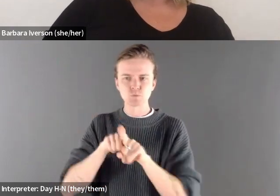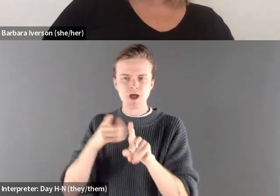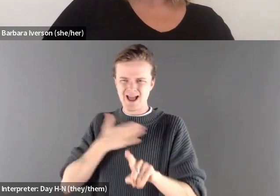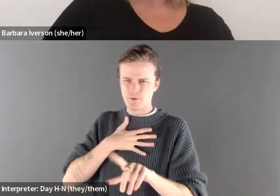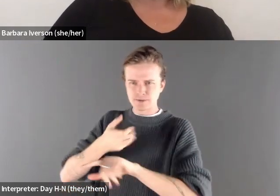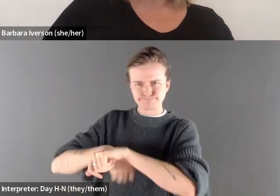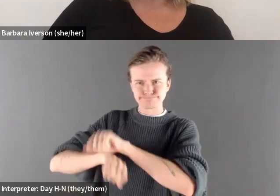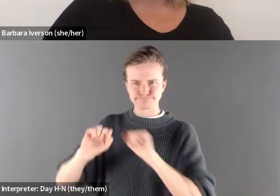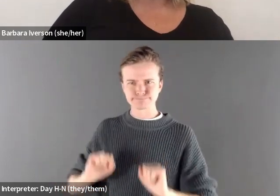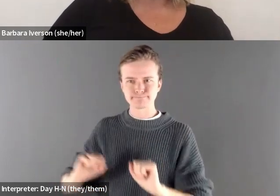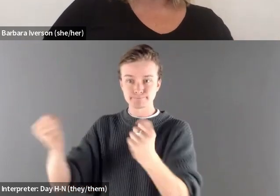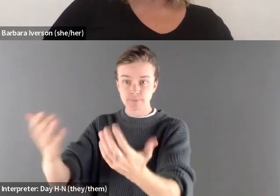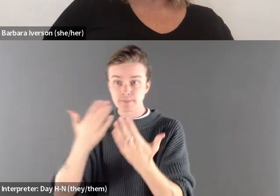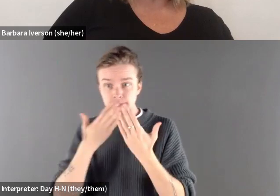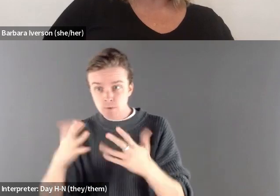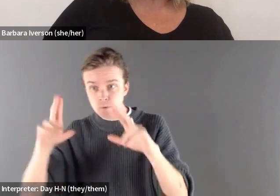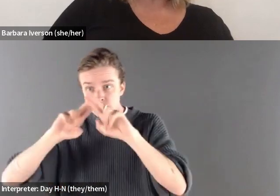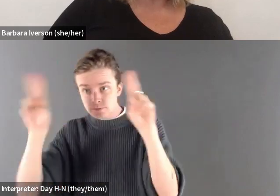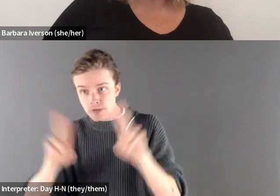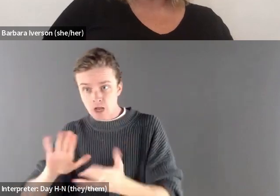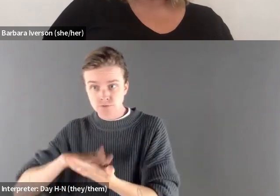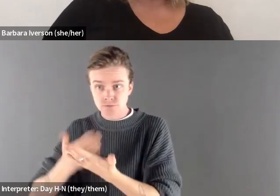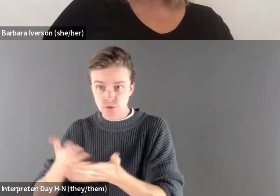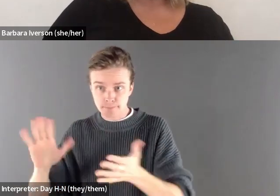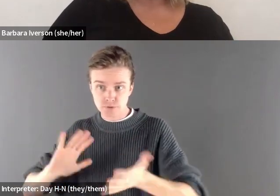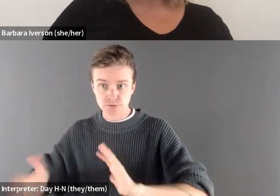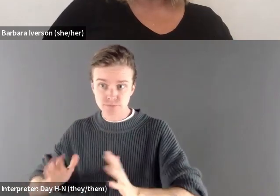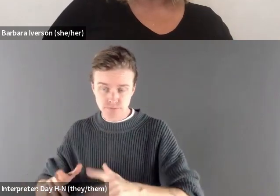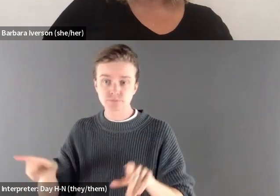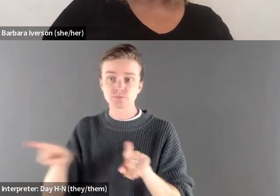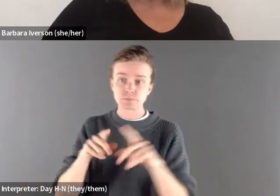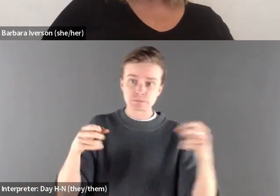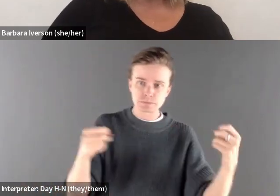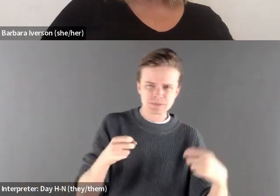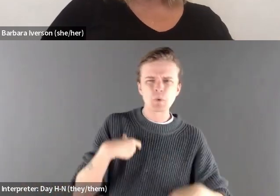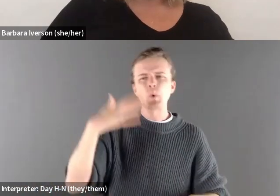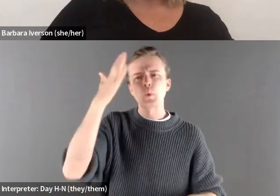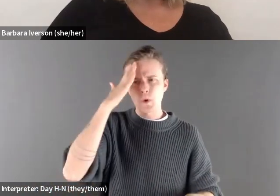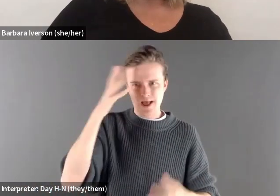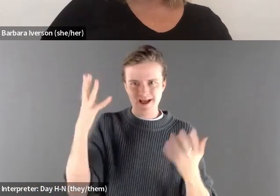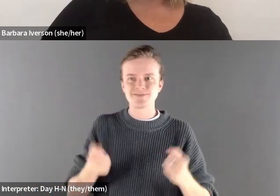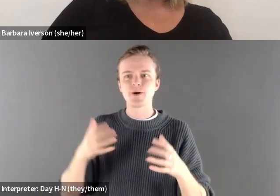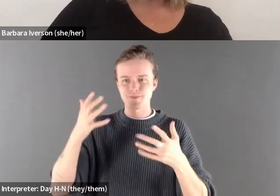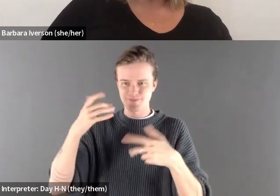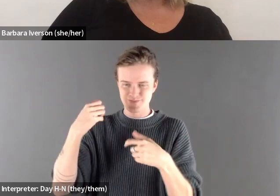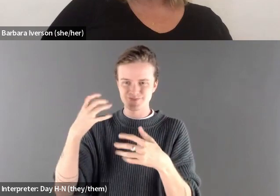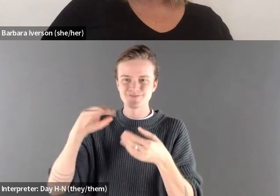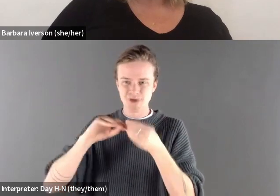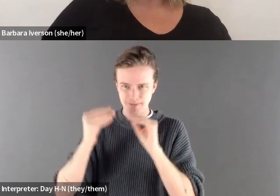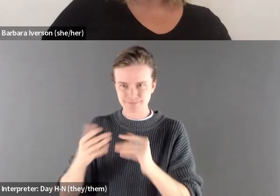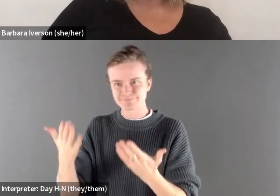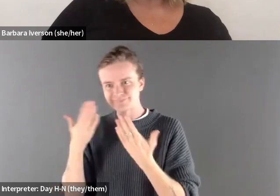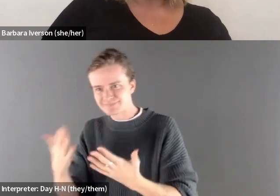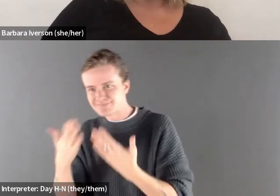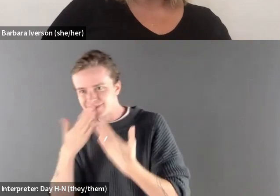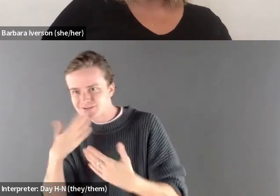sign interpreters and our captioner for their work. I know there were some glitches. Day, you've been a champion, so thank you so